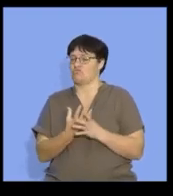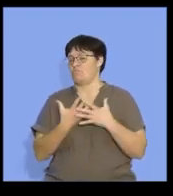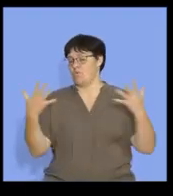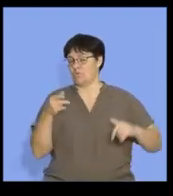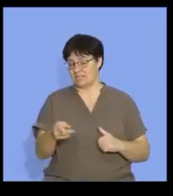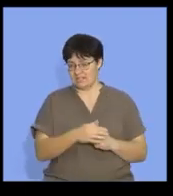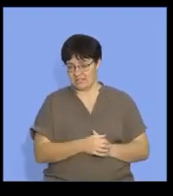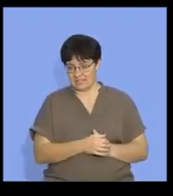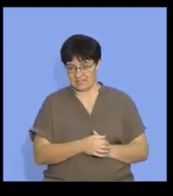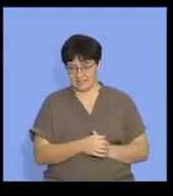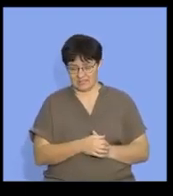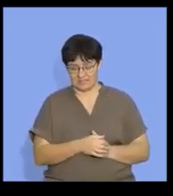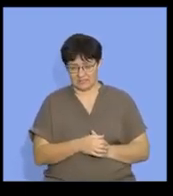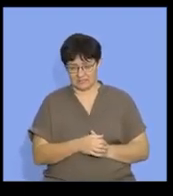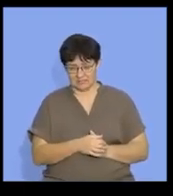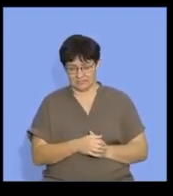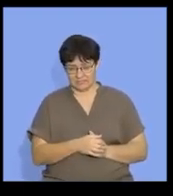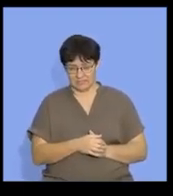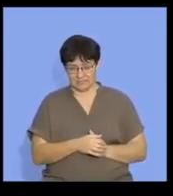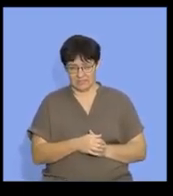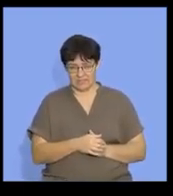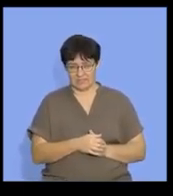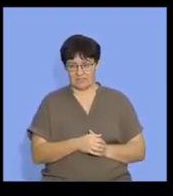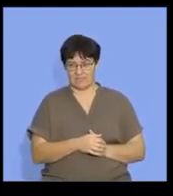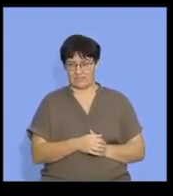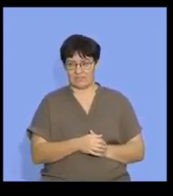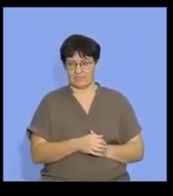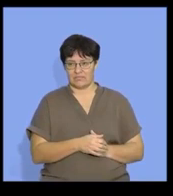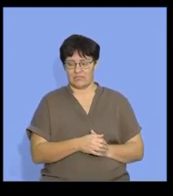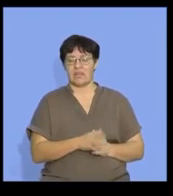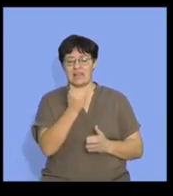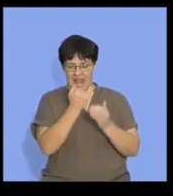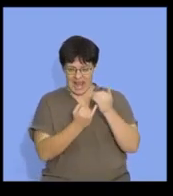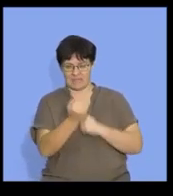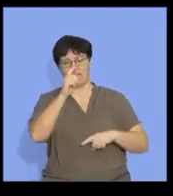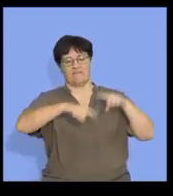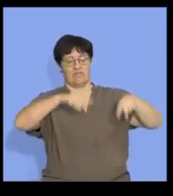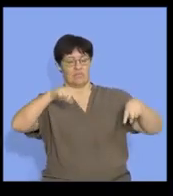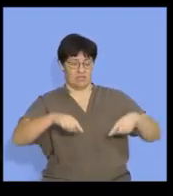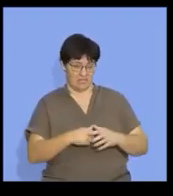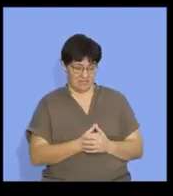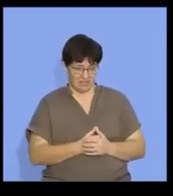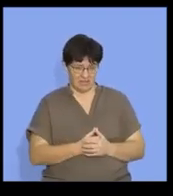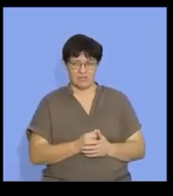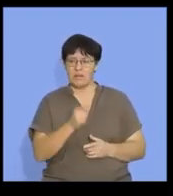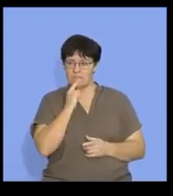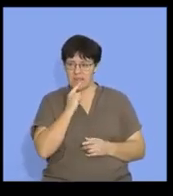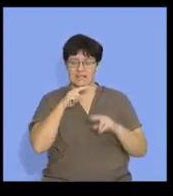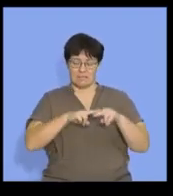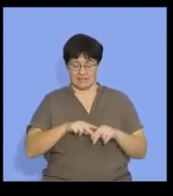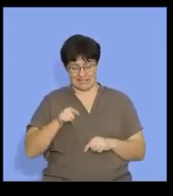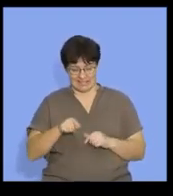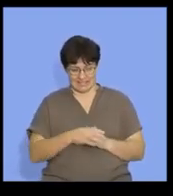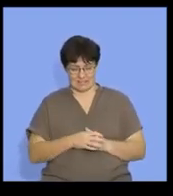will have the most mold. There we go. Independent variable, and there is my dependent variable.